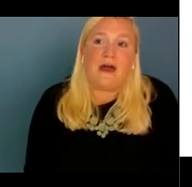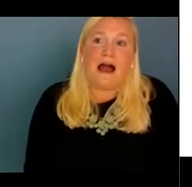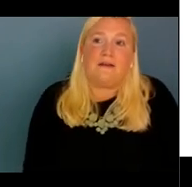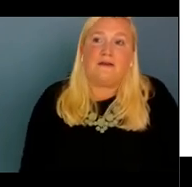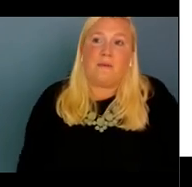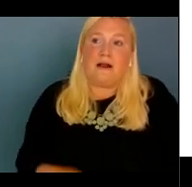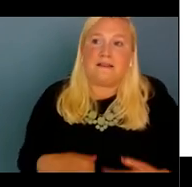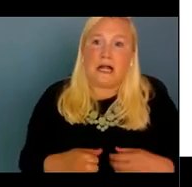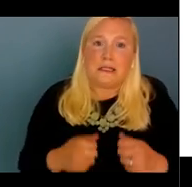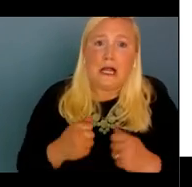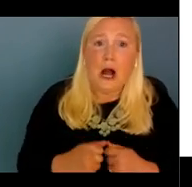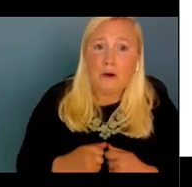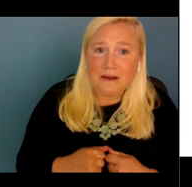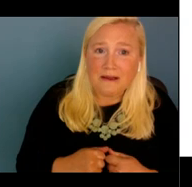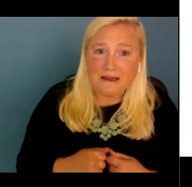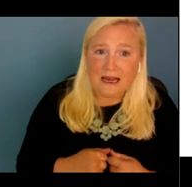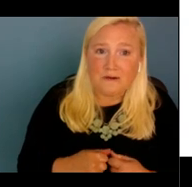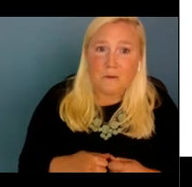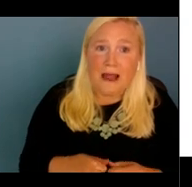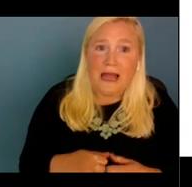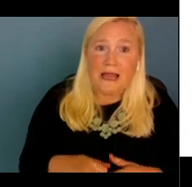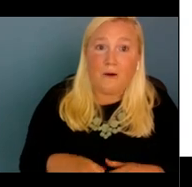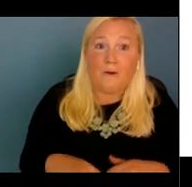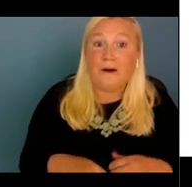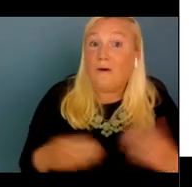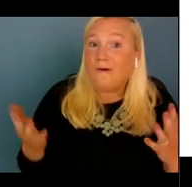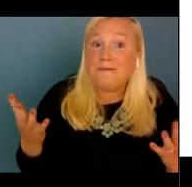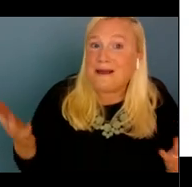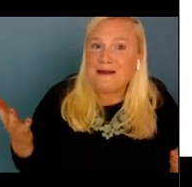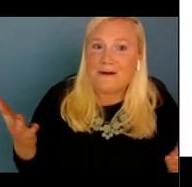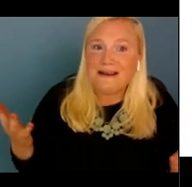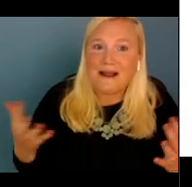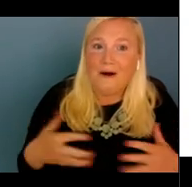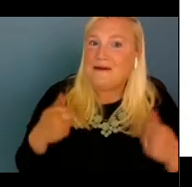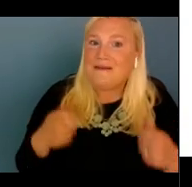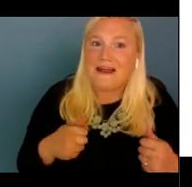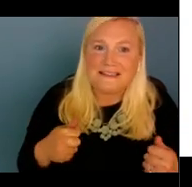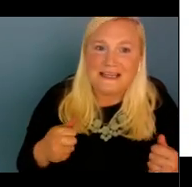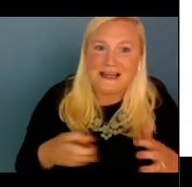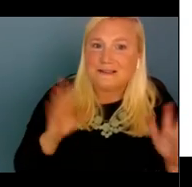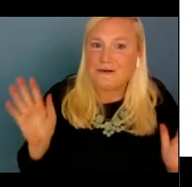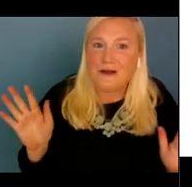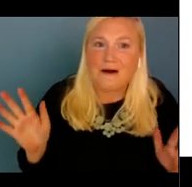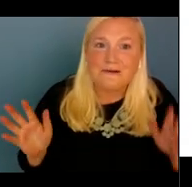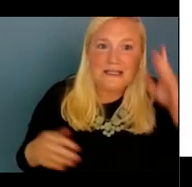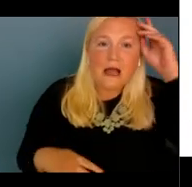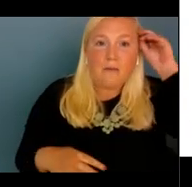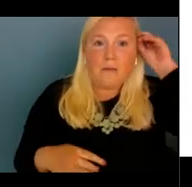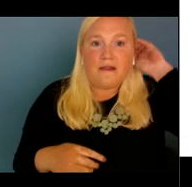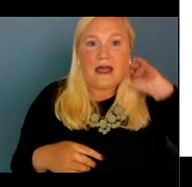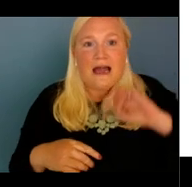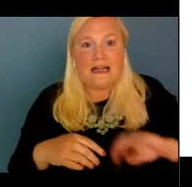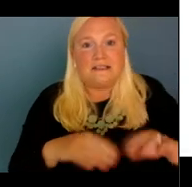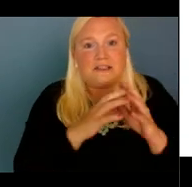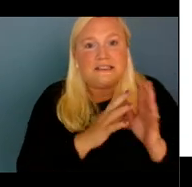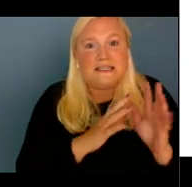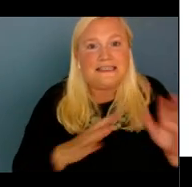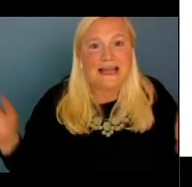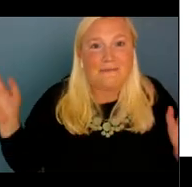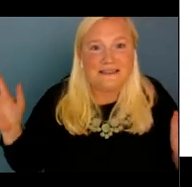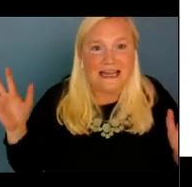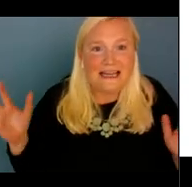stage so that the parents aren't like hoping that it goes away or maybe one day hoping that it stays, who knows? But